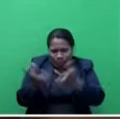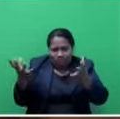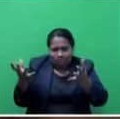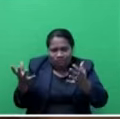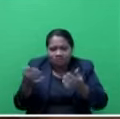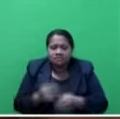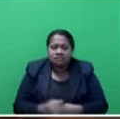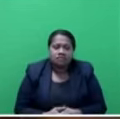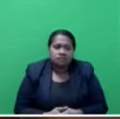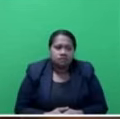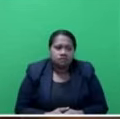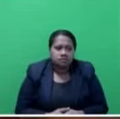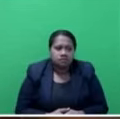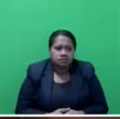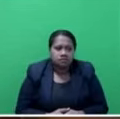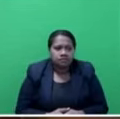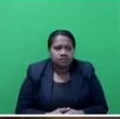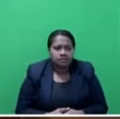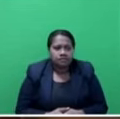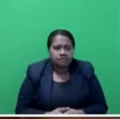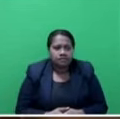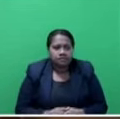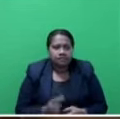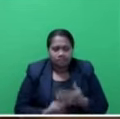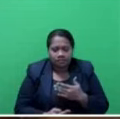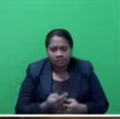were small and our interest forgotten.